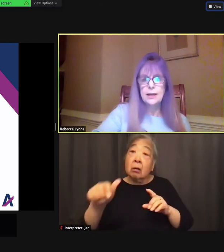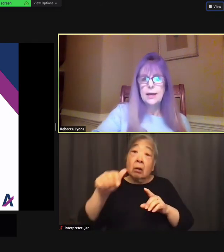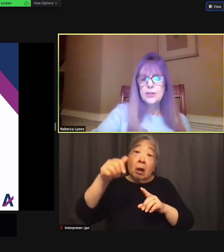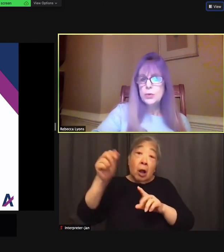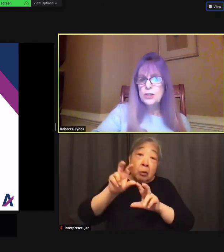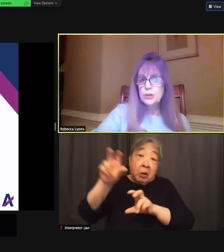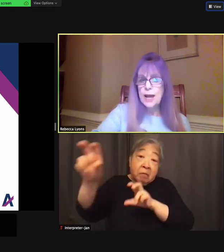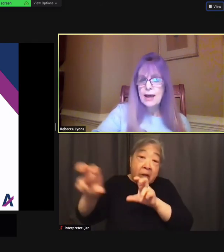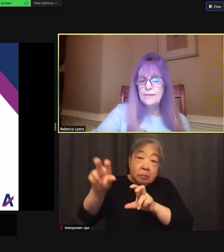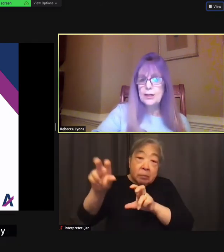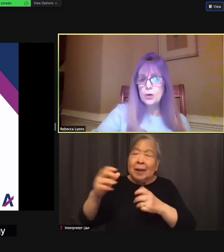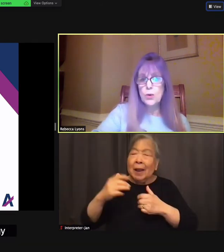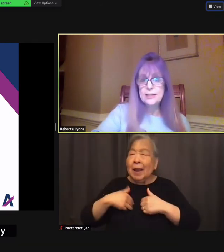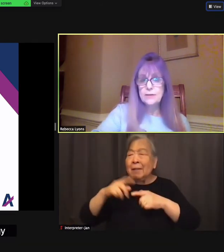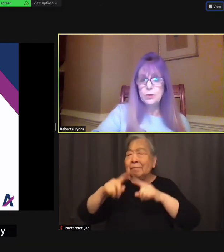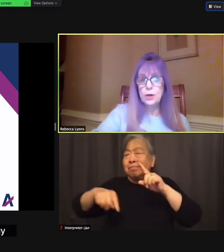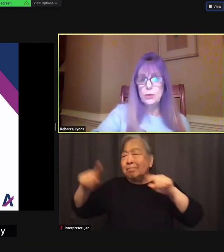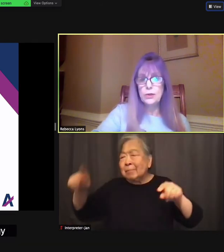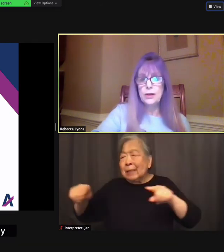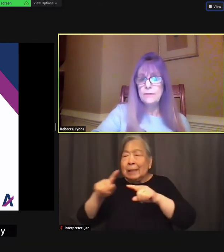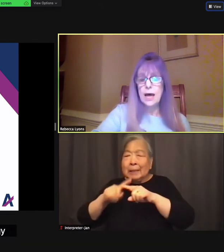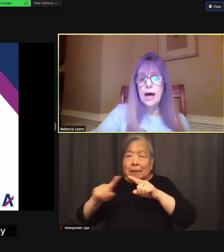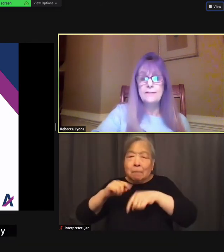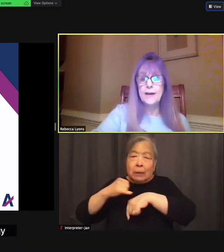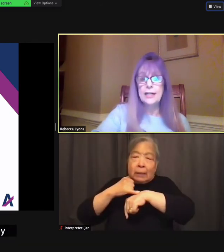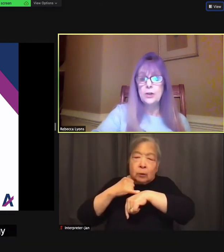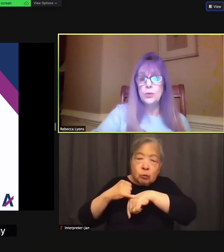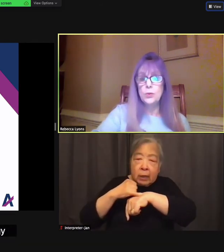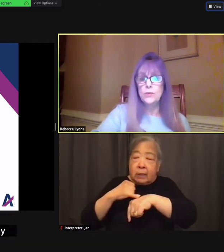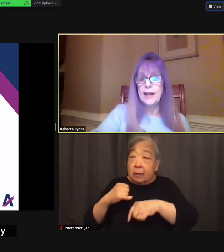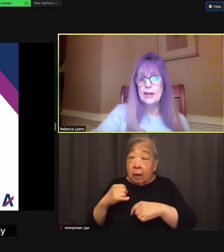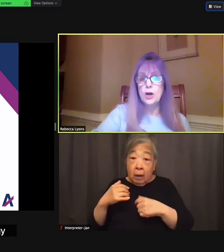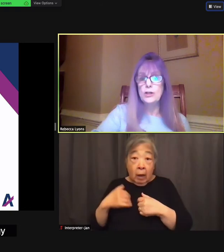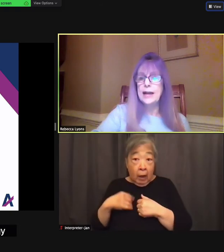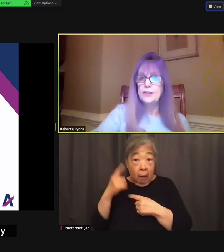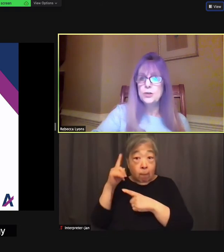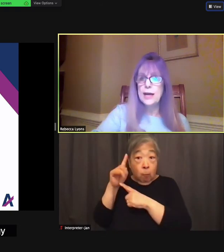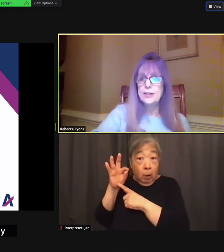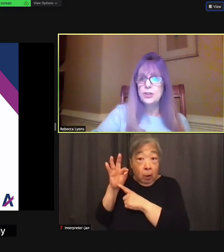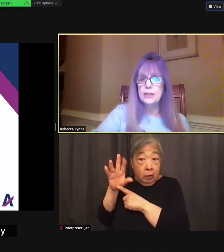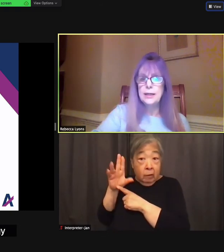tolerance. So we do have an aggressive growth fund